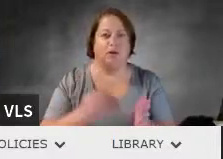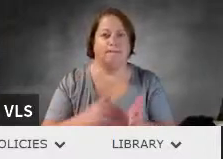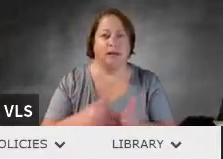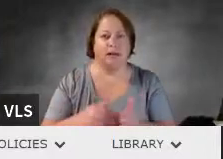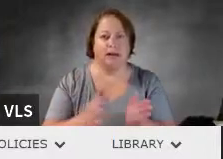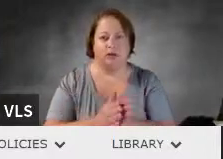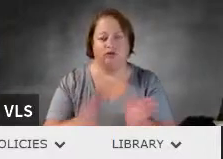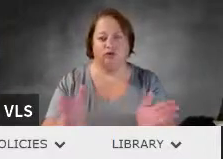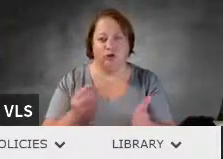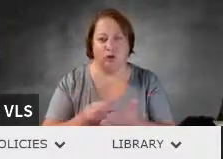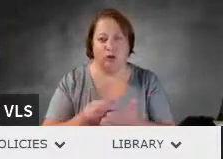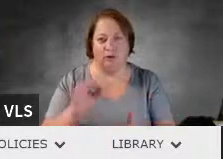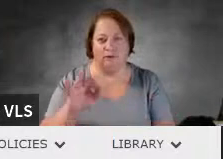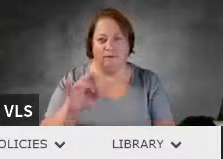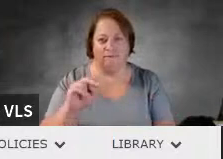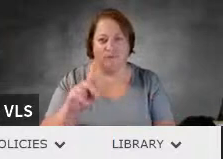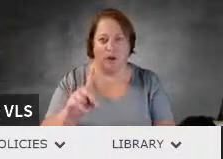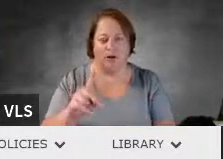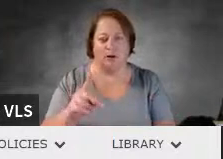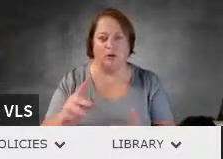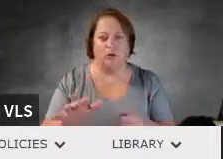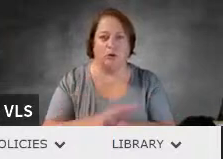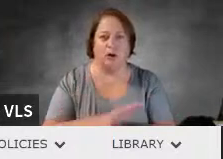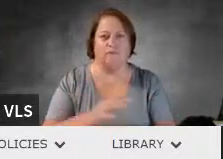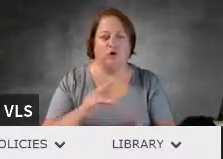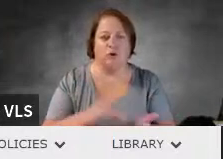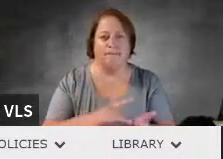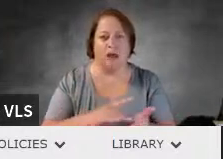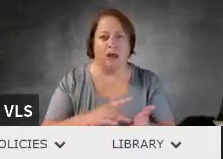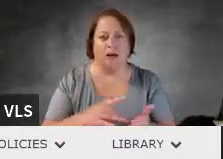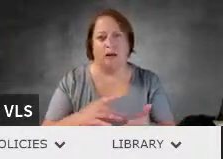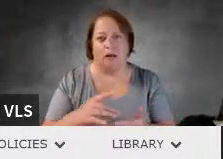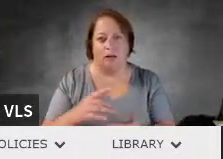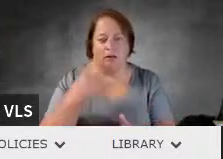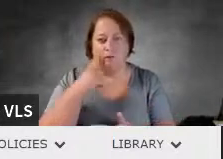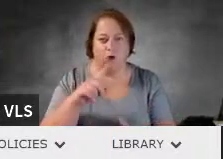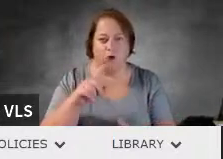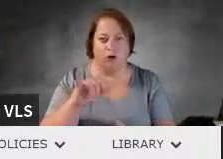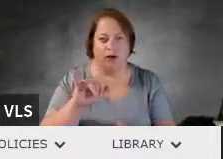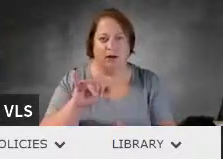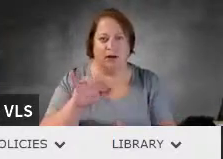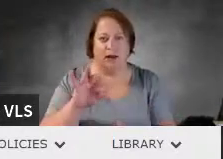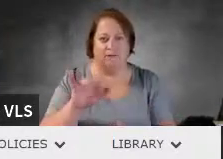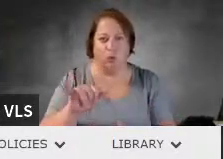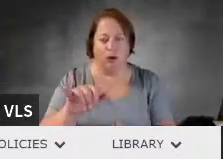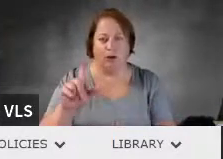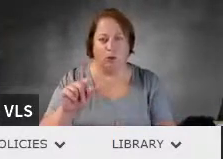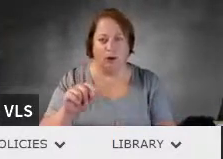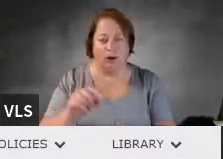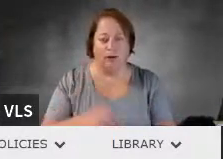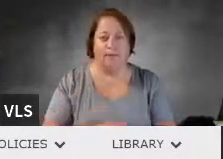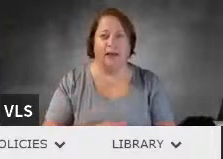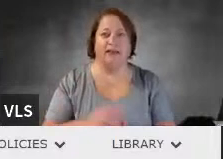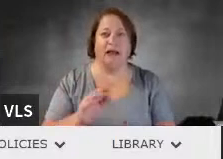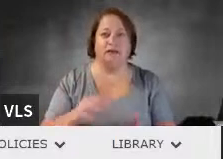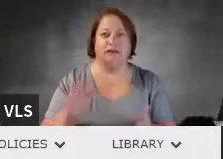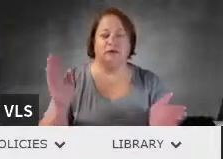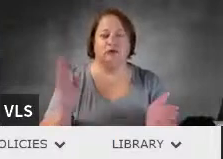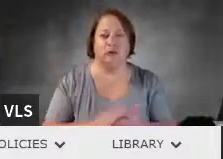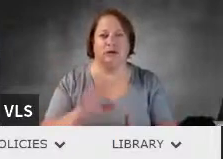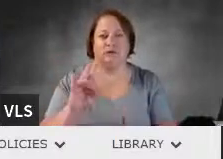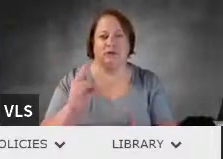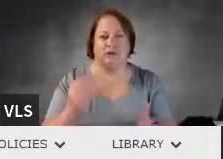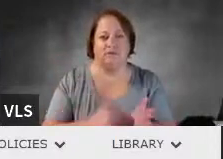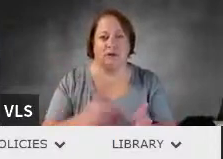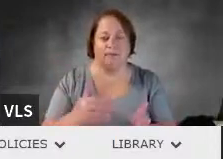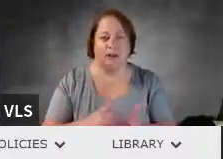general fund expense to cover medical expenses for FY20. The net adjustment is a decrease of $7